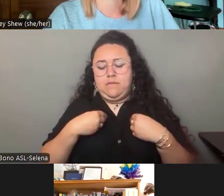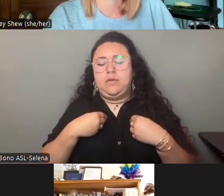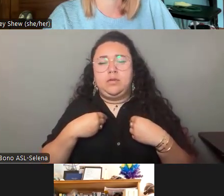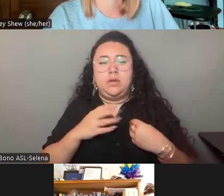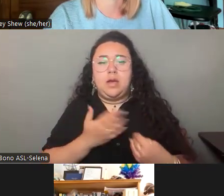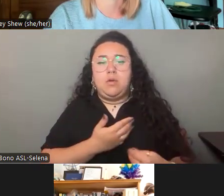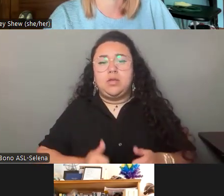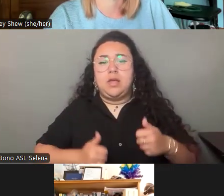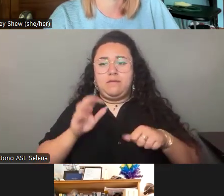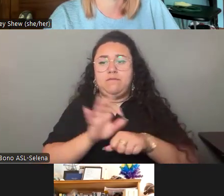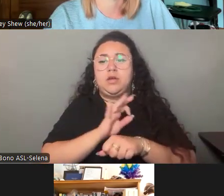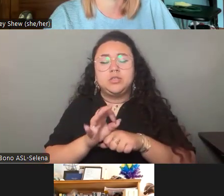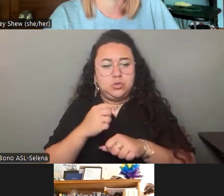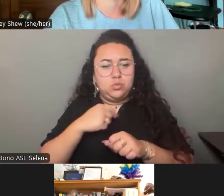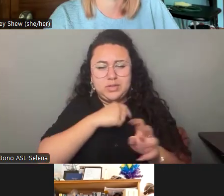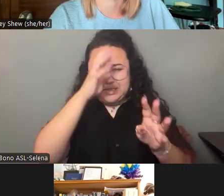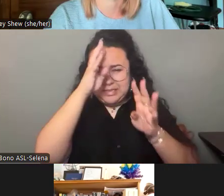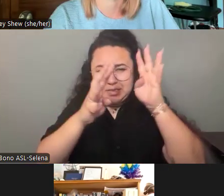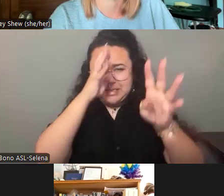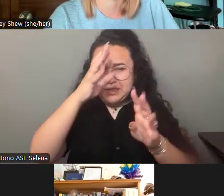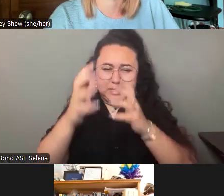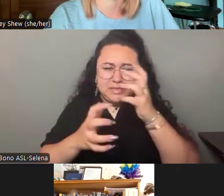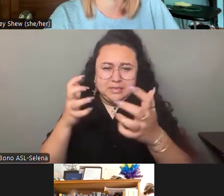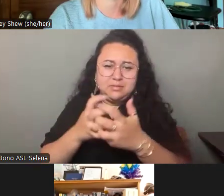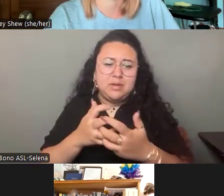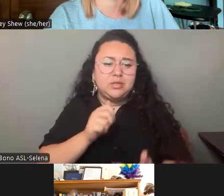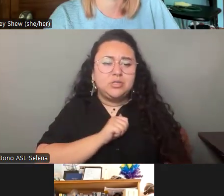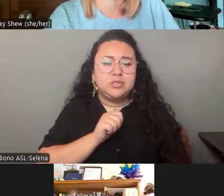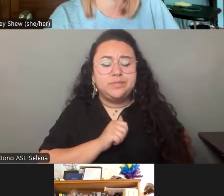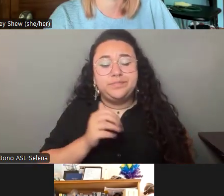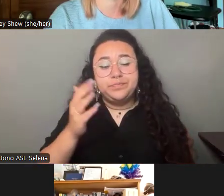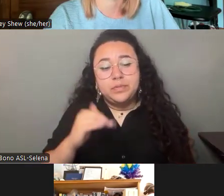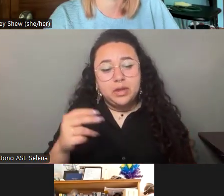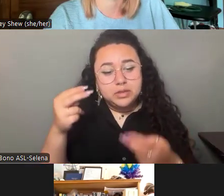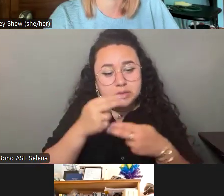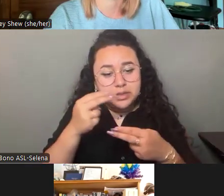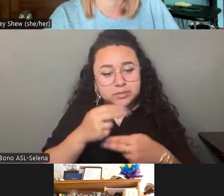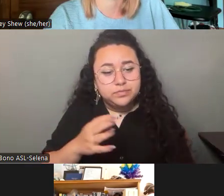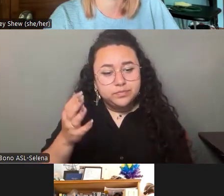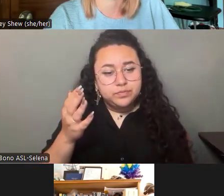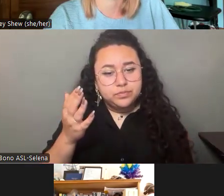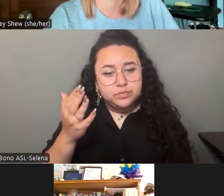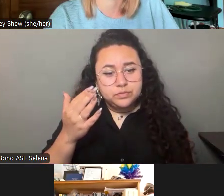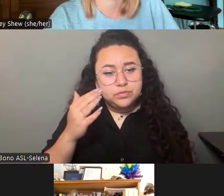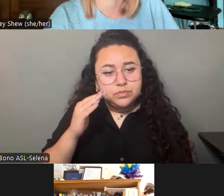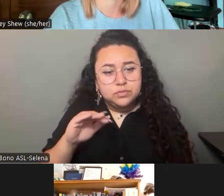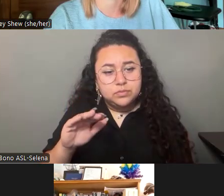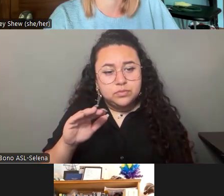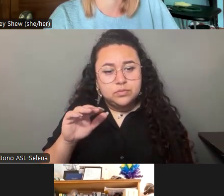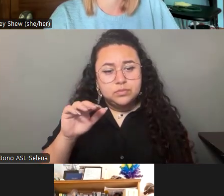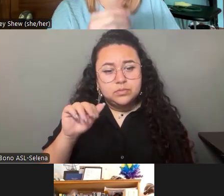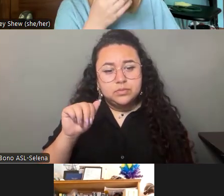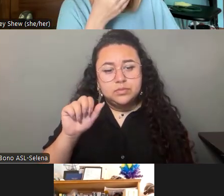function. We go to the next one, and then I guess we'll go into Astro Access. One of the things that